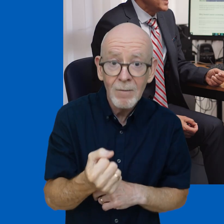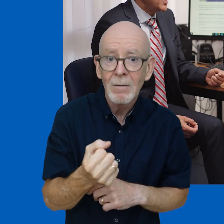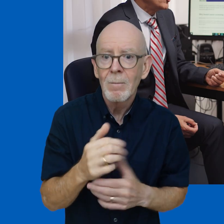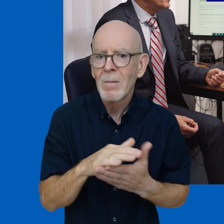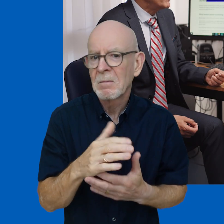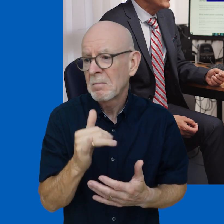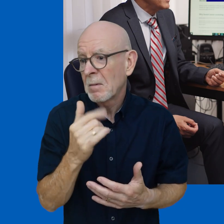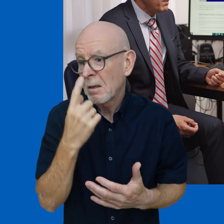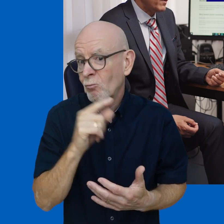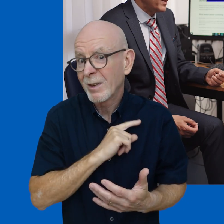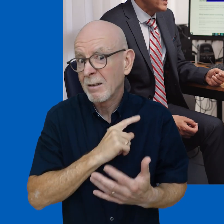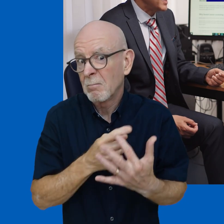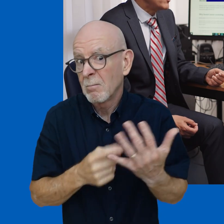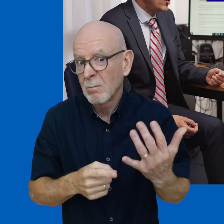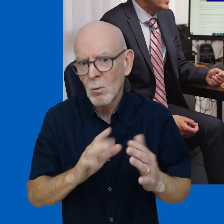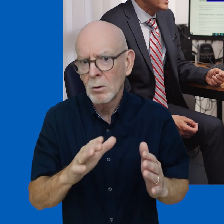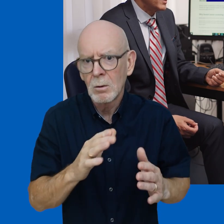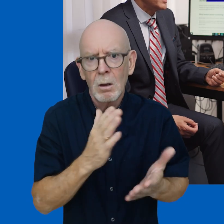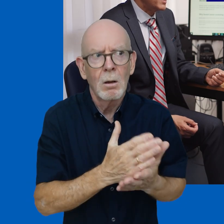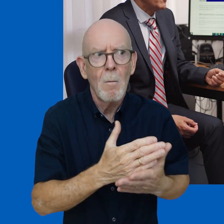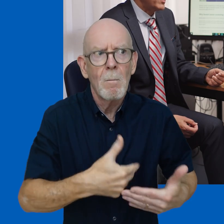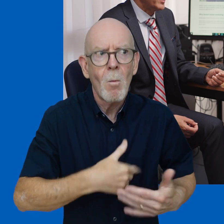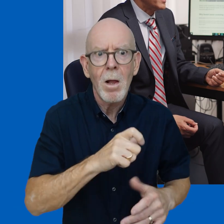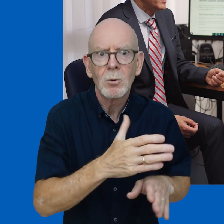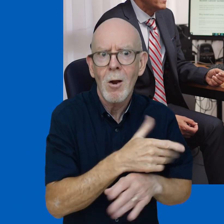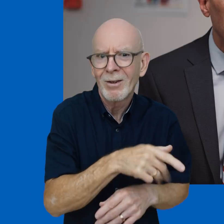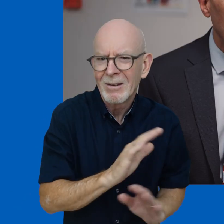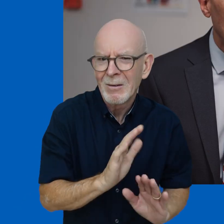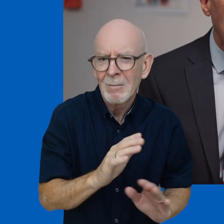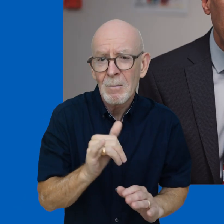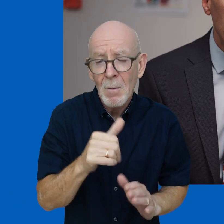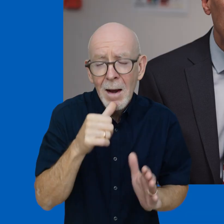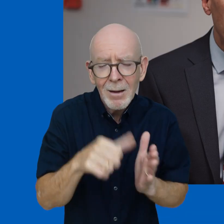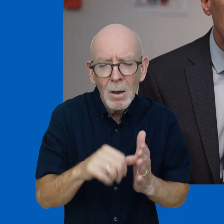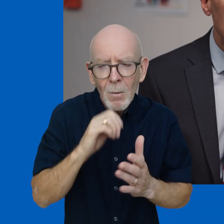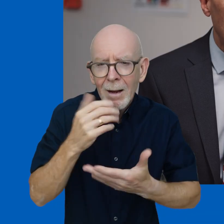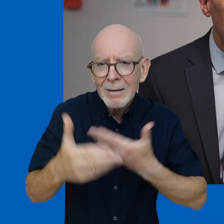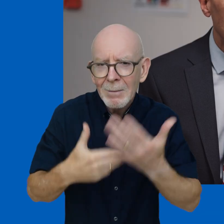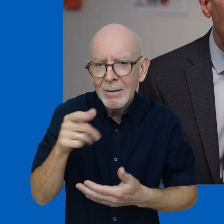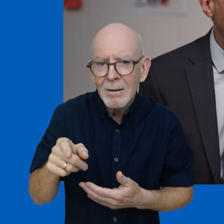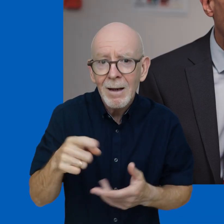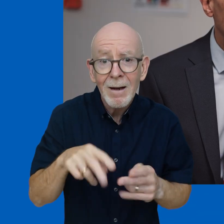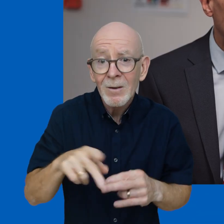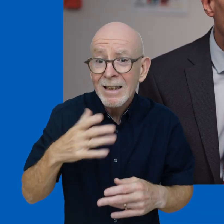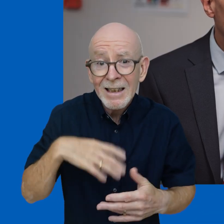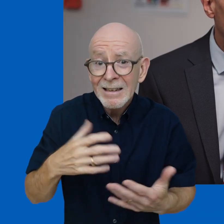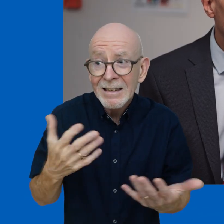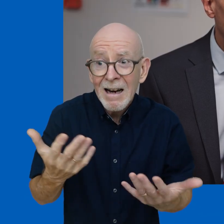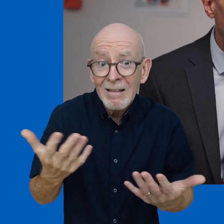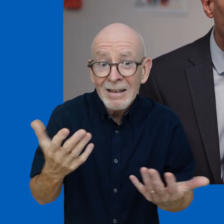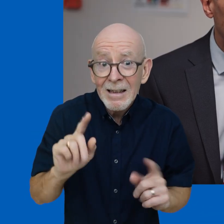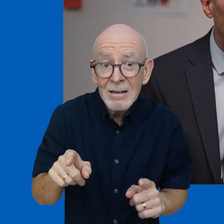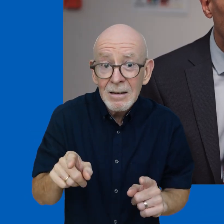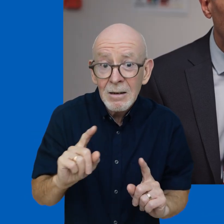detected, it could be for a number of things, not just the early signs of bowel cancer. A letter will explain the results and if you need to